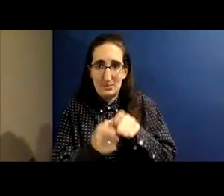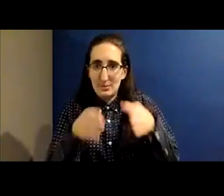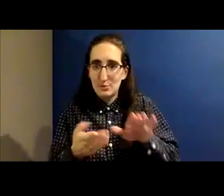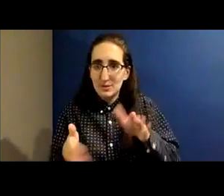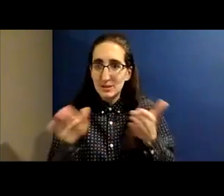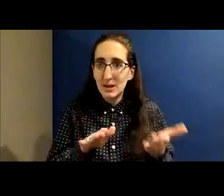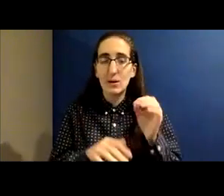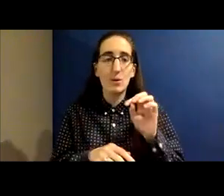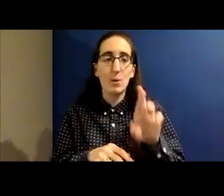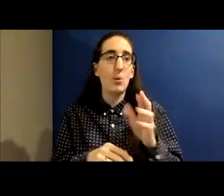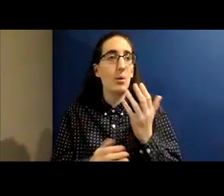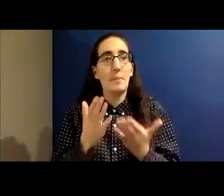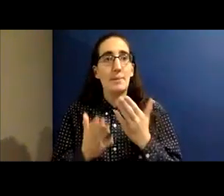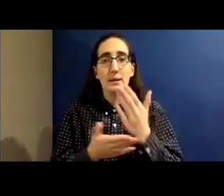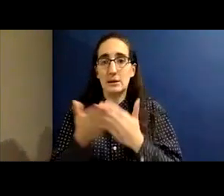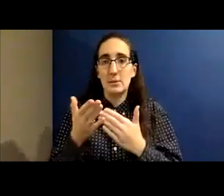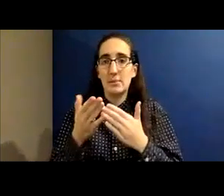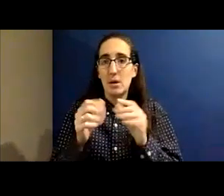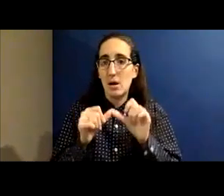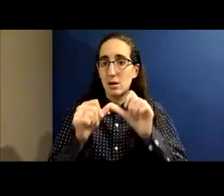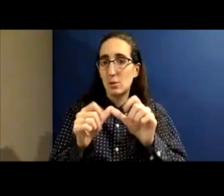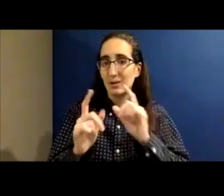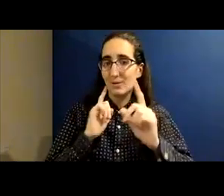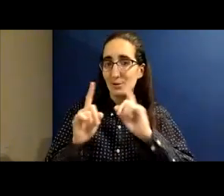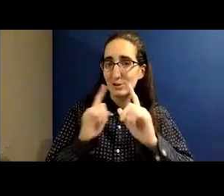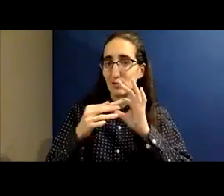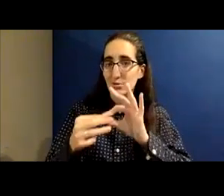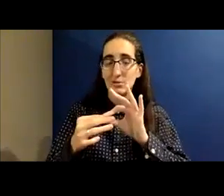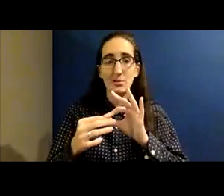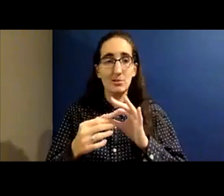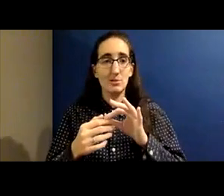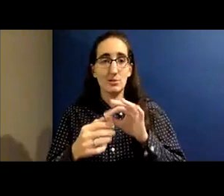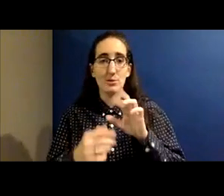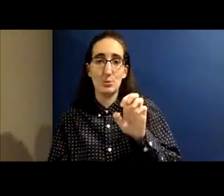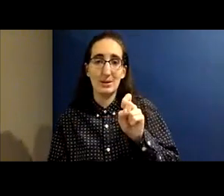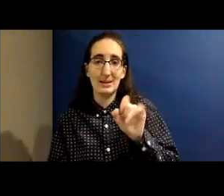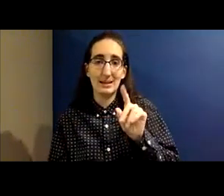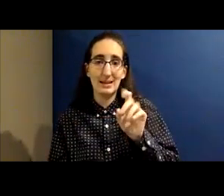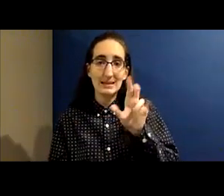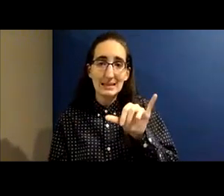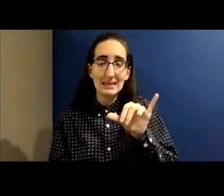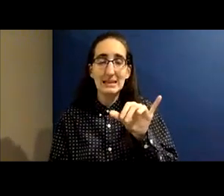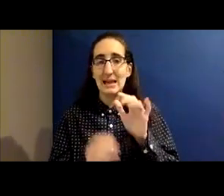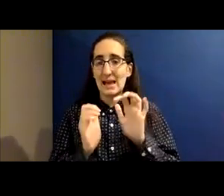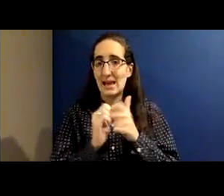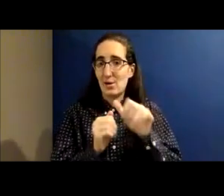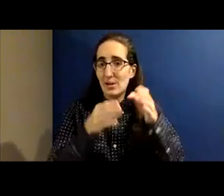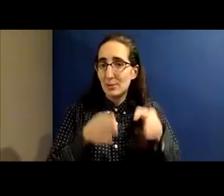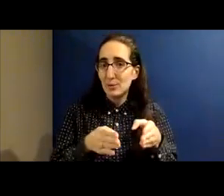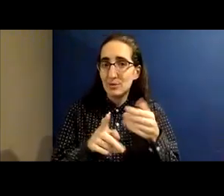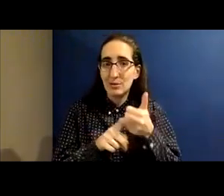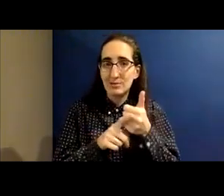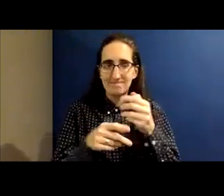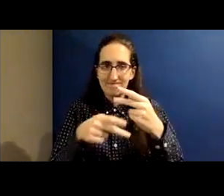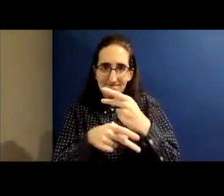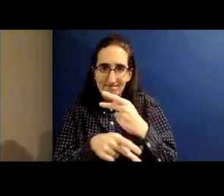or maybe there's some ongoing conversation around residency or how that person will be calculated